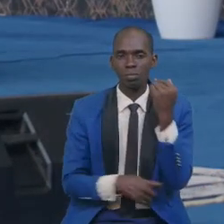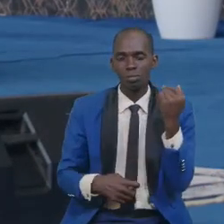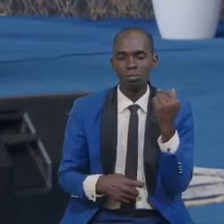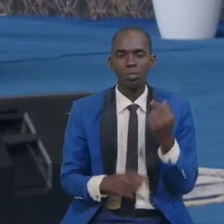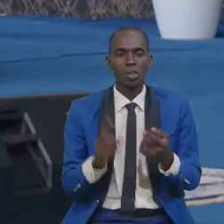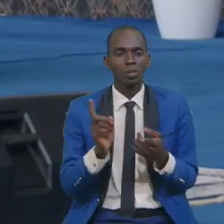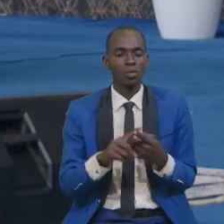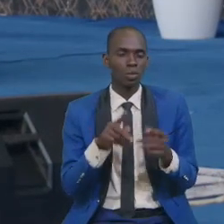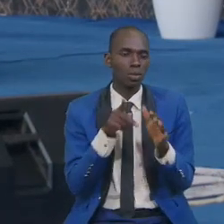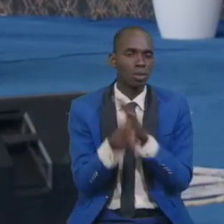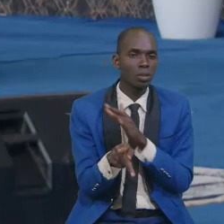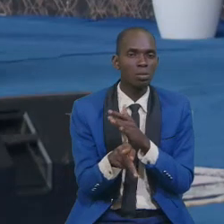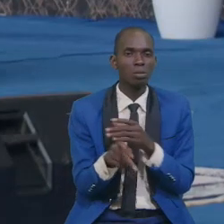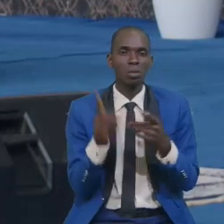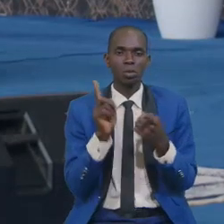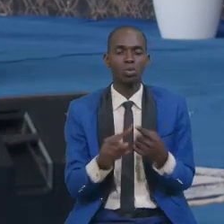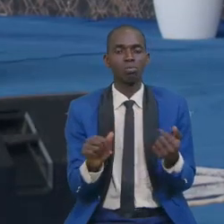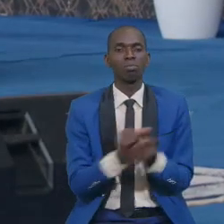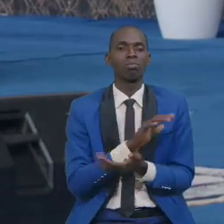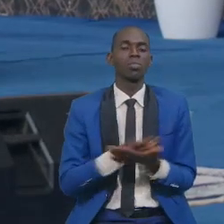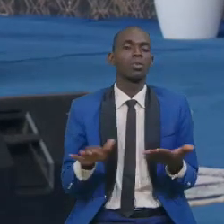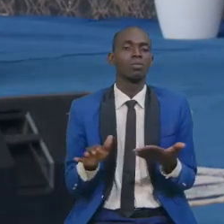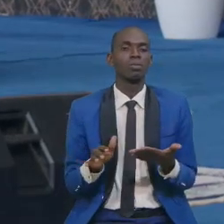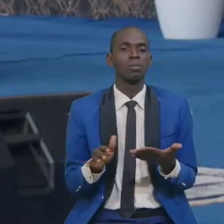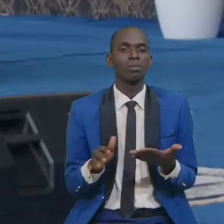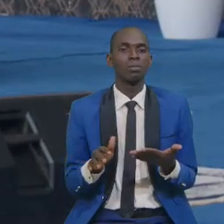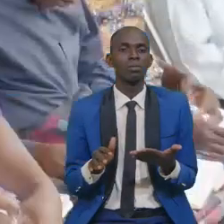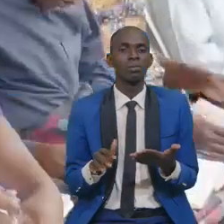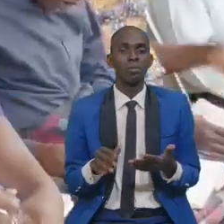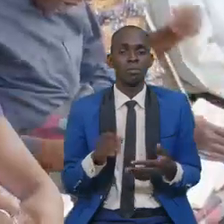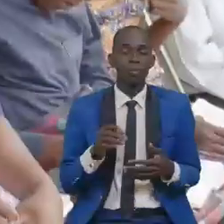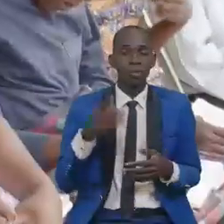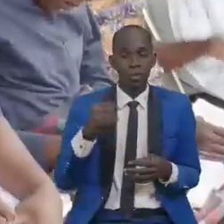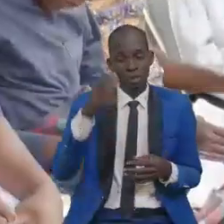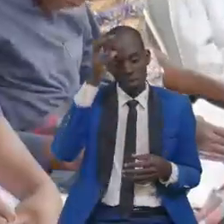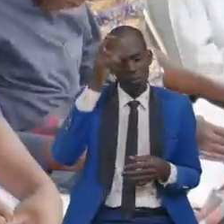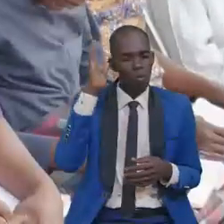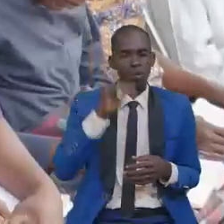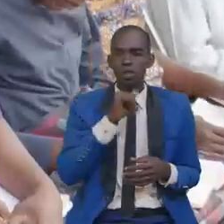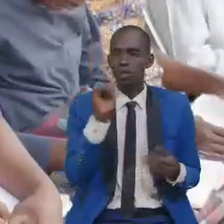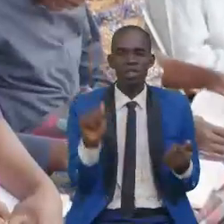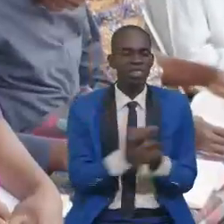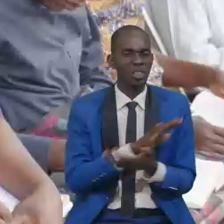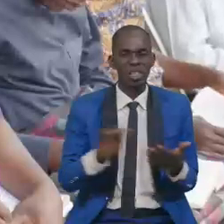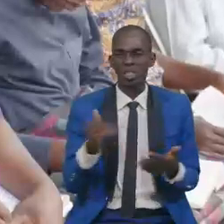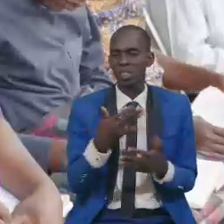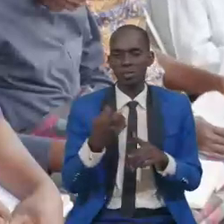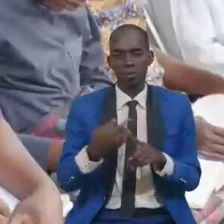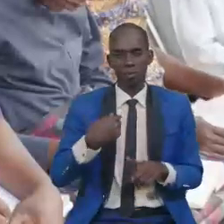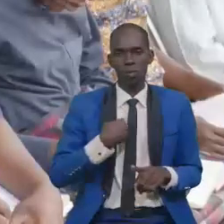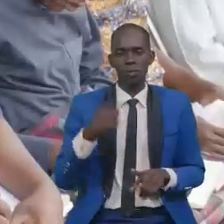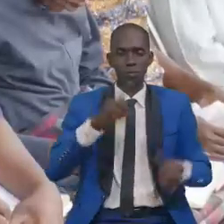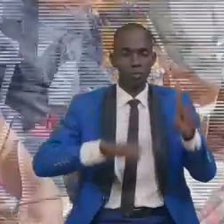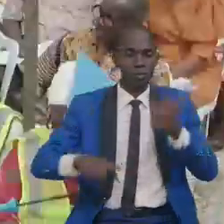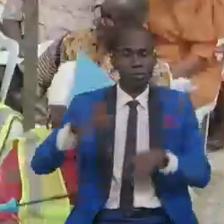to kill and to destroy you will not steal anything from me he will not kill